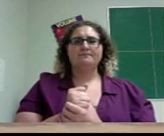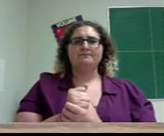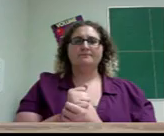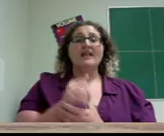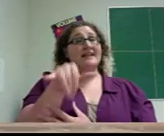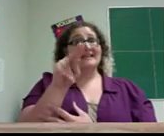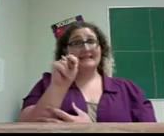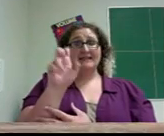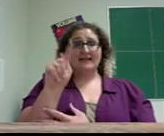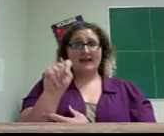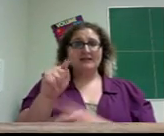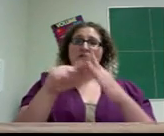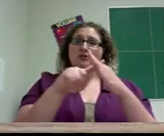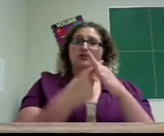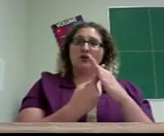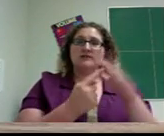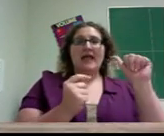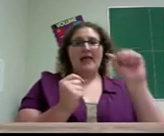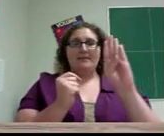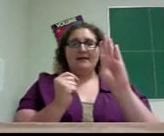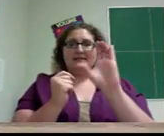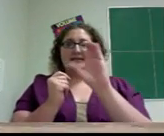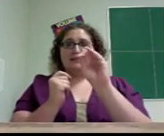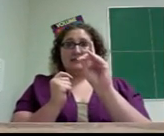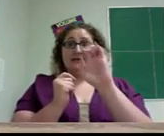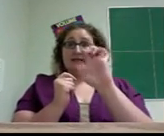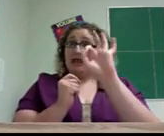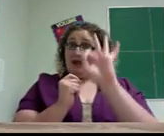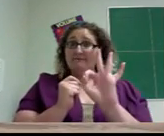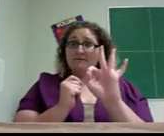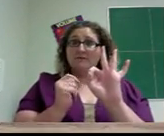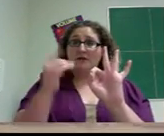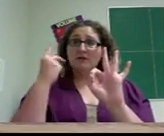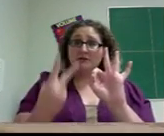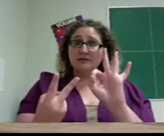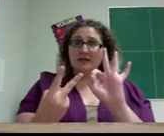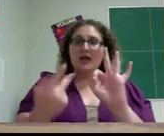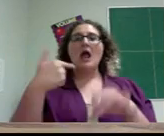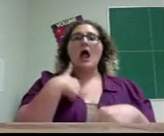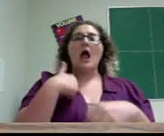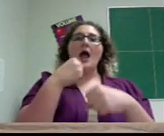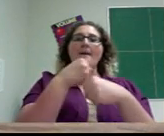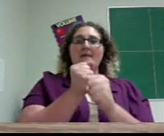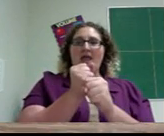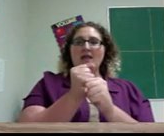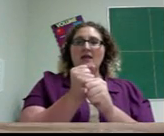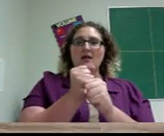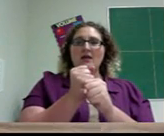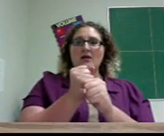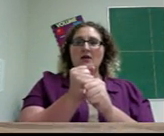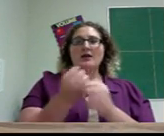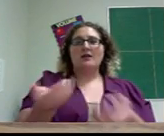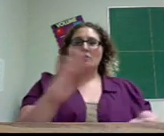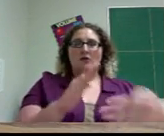Here's our net. It starts off, and I've labeled these A, B, C, D, E, F, just like you've seen. And I'm going to make the